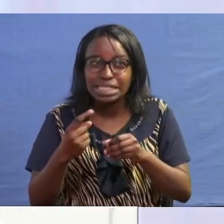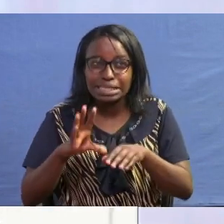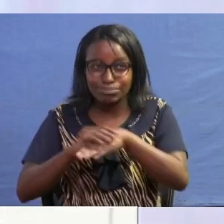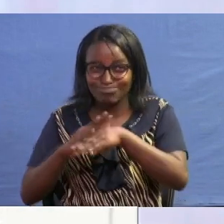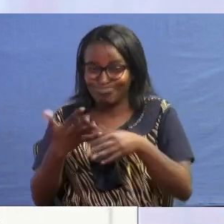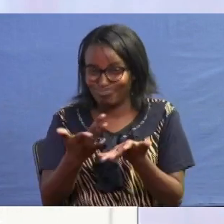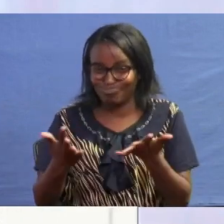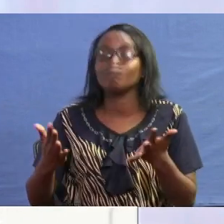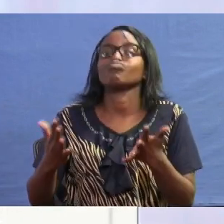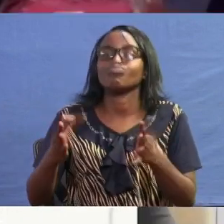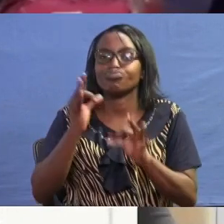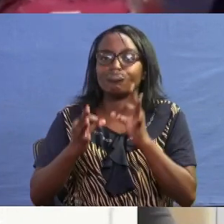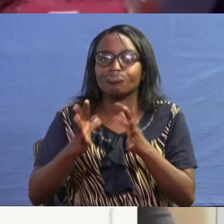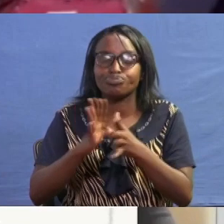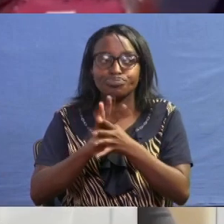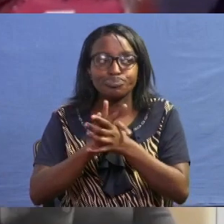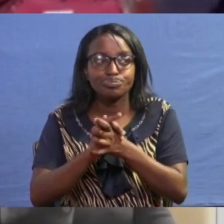judiciary.